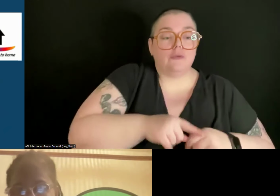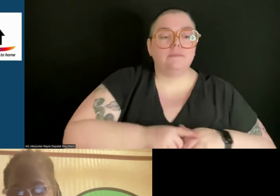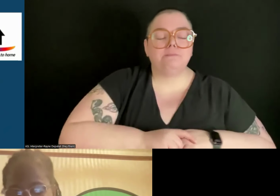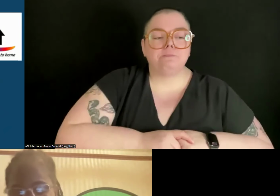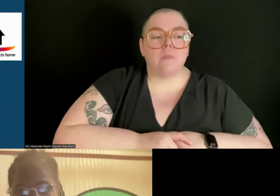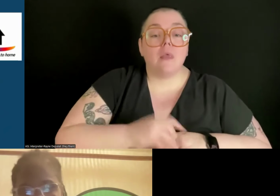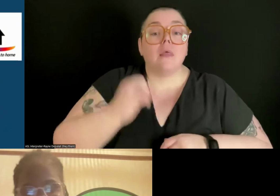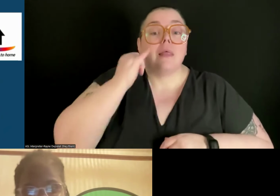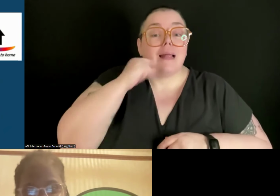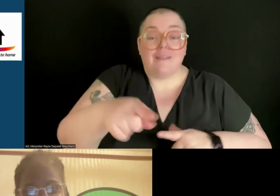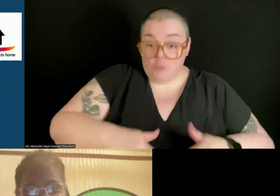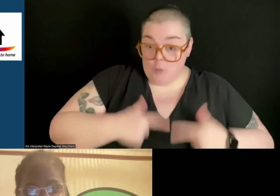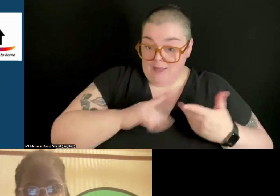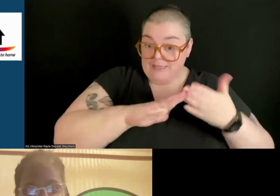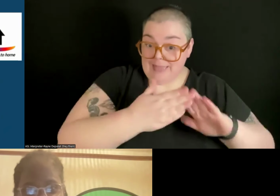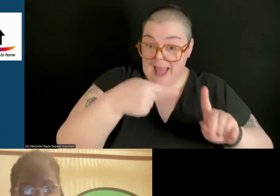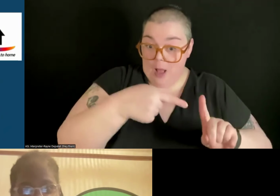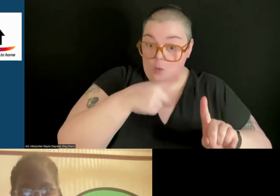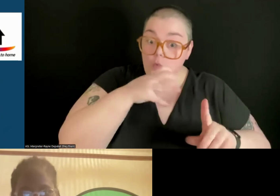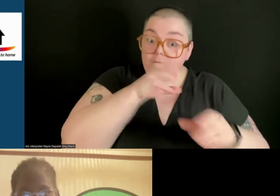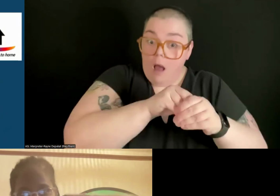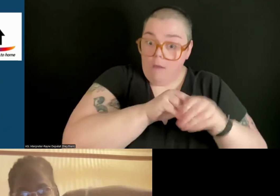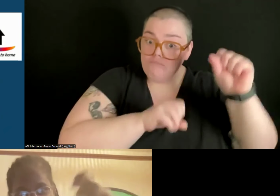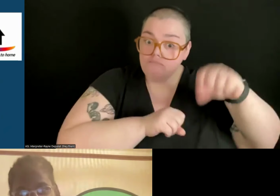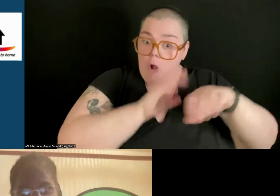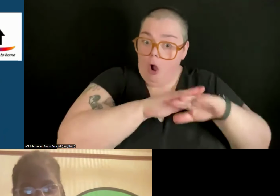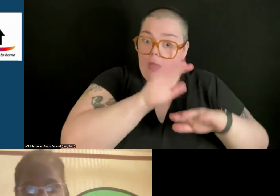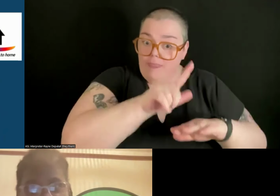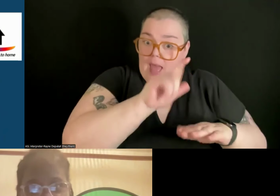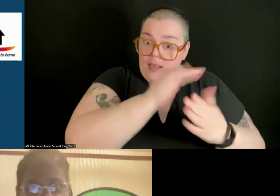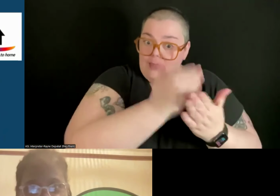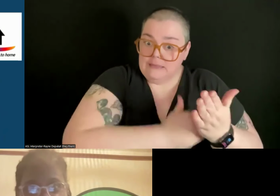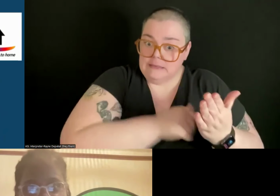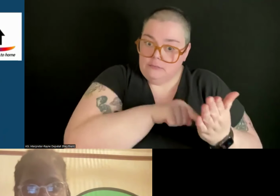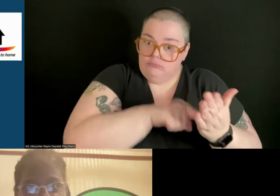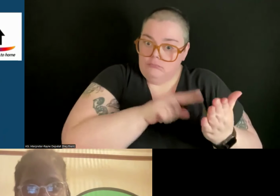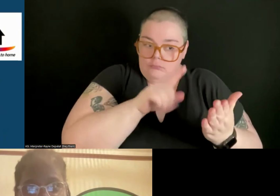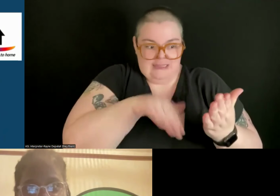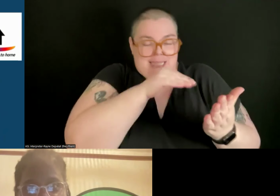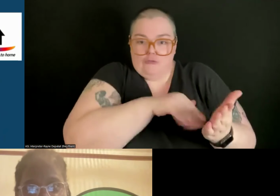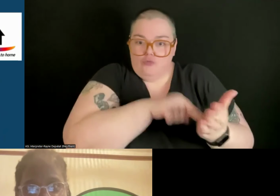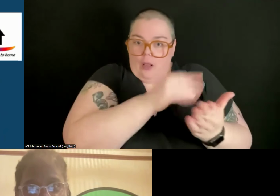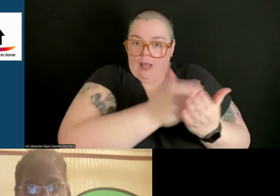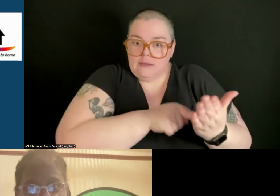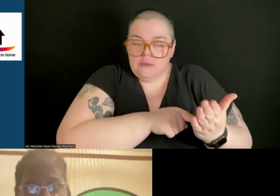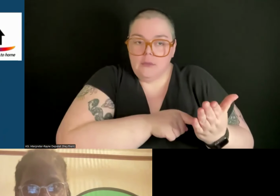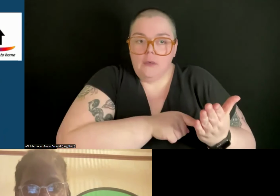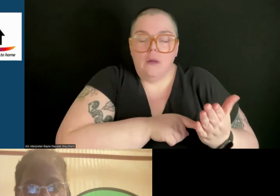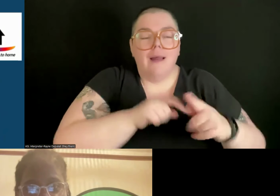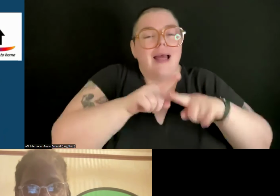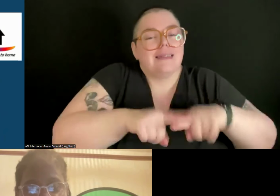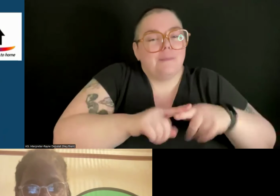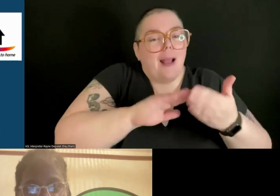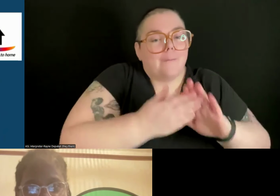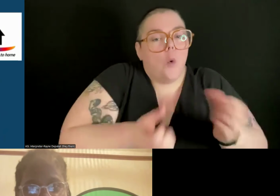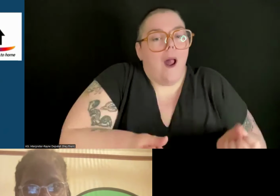list is a function of how many people are on it who live in the community and how many vouchers the community